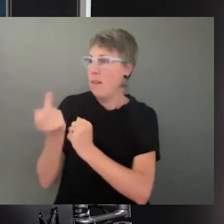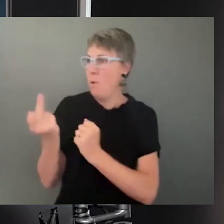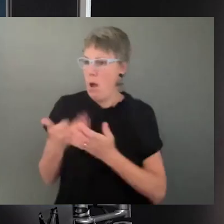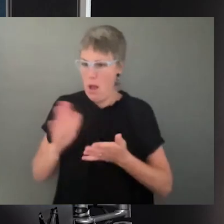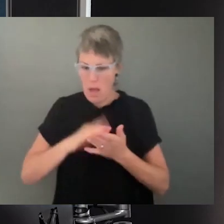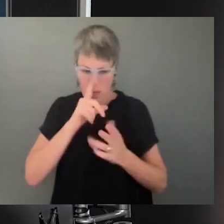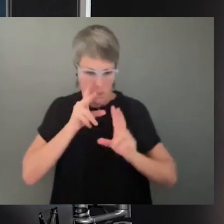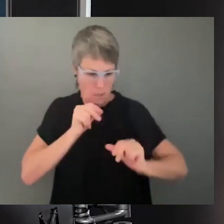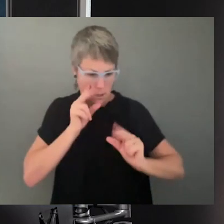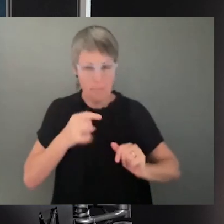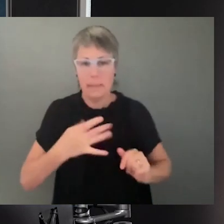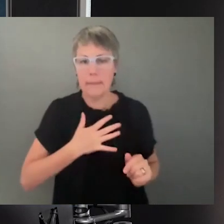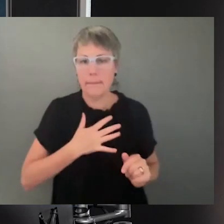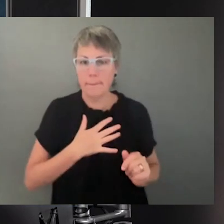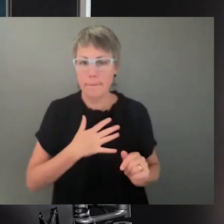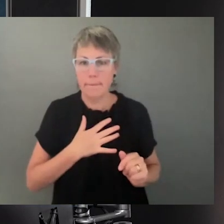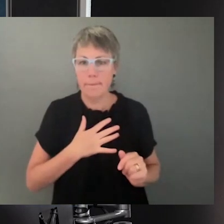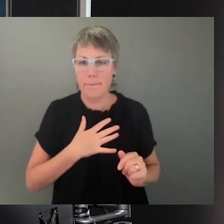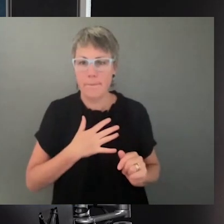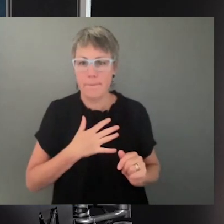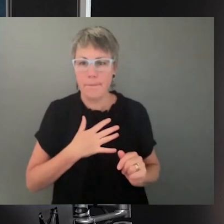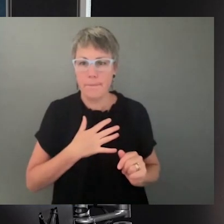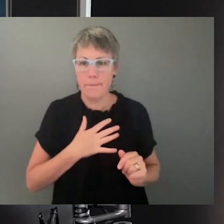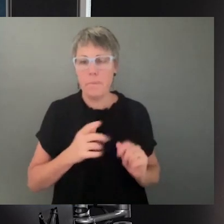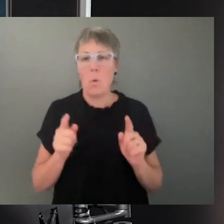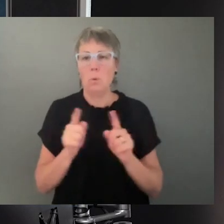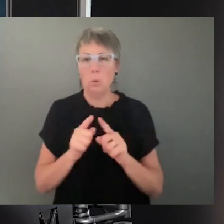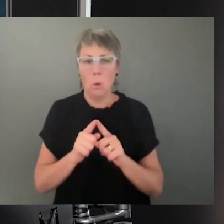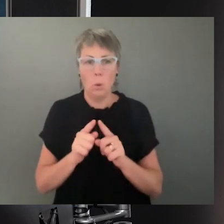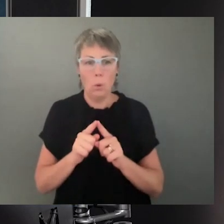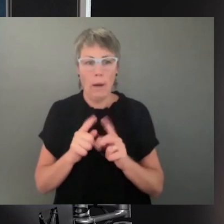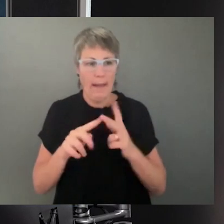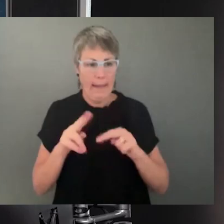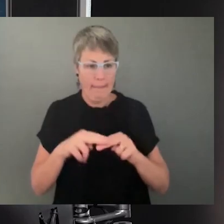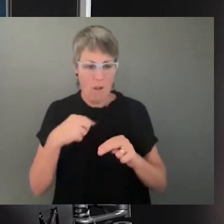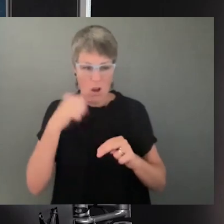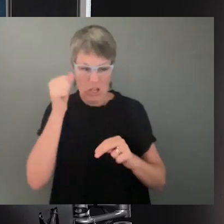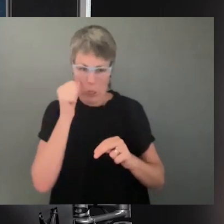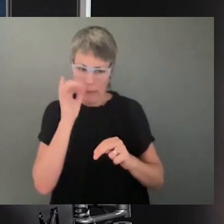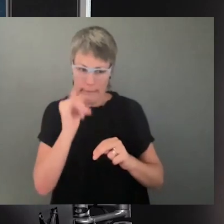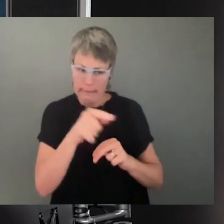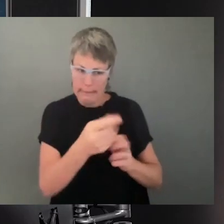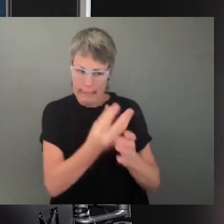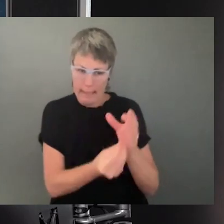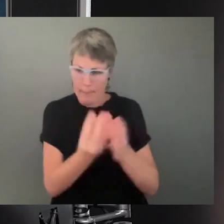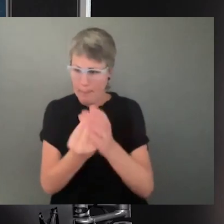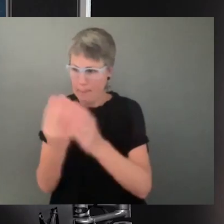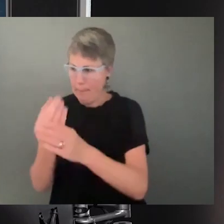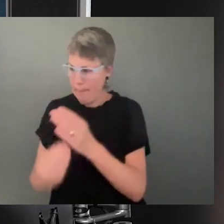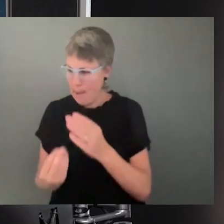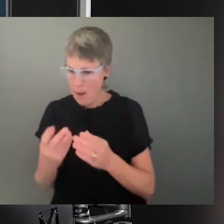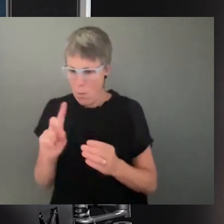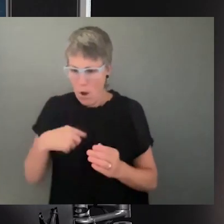ready we are, how prepared we are, what do we need, how do we manage ourselves every day, and how can we address